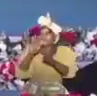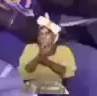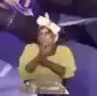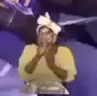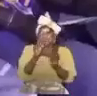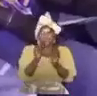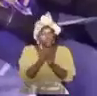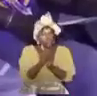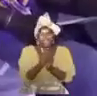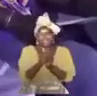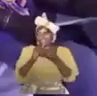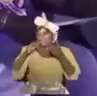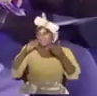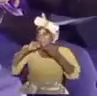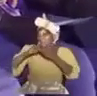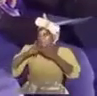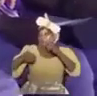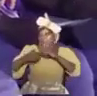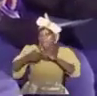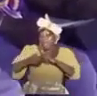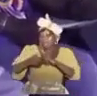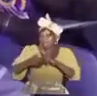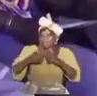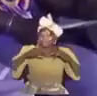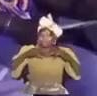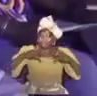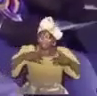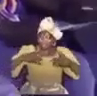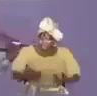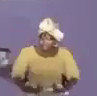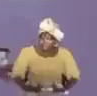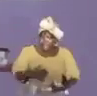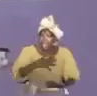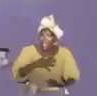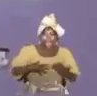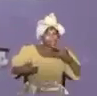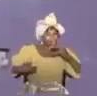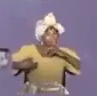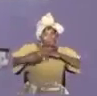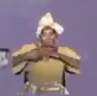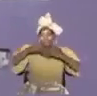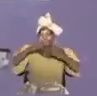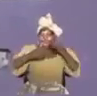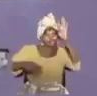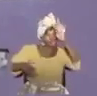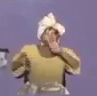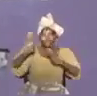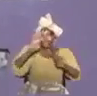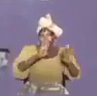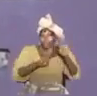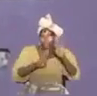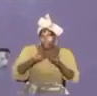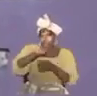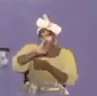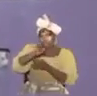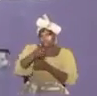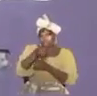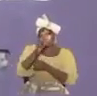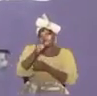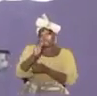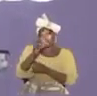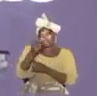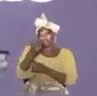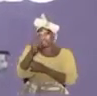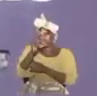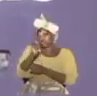calamities, episodes of despair, and all kinds of troubles. In fact, I think it was in John chapter 16 and